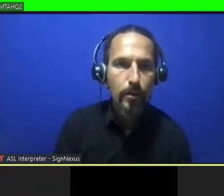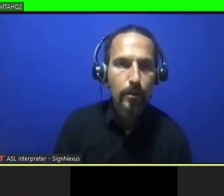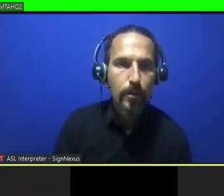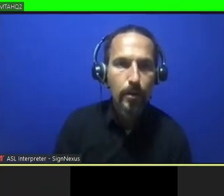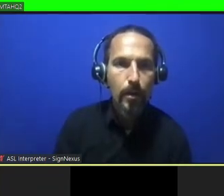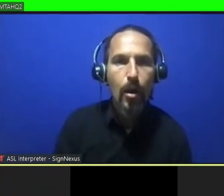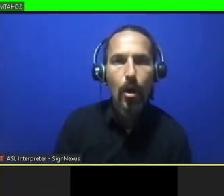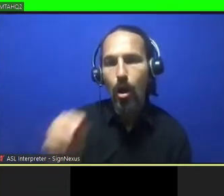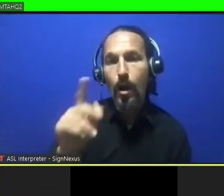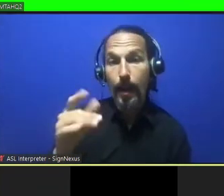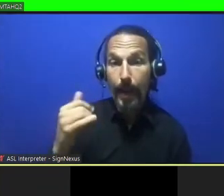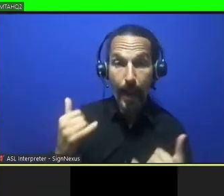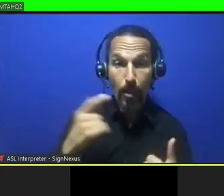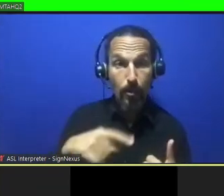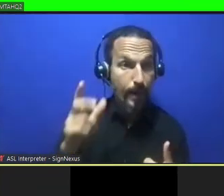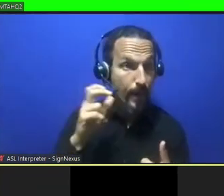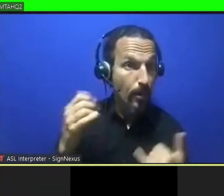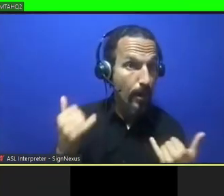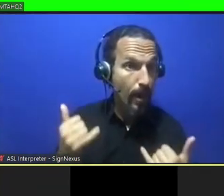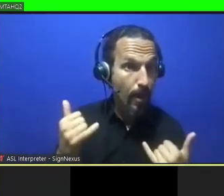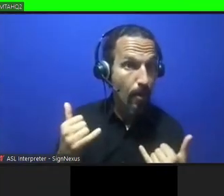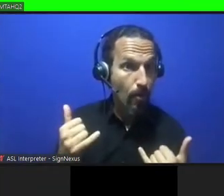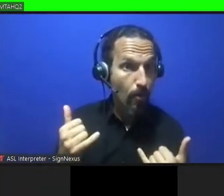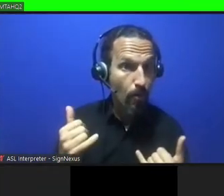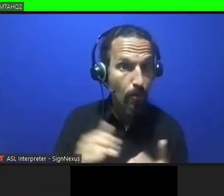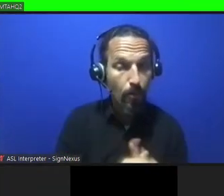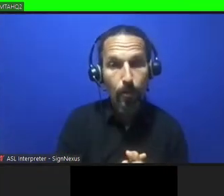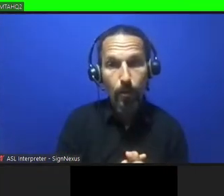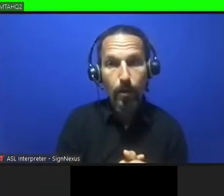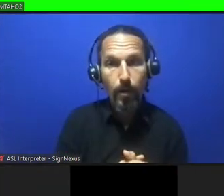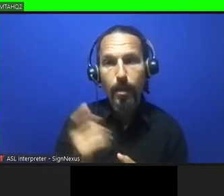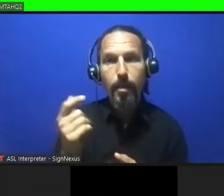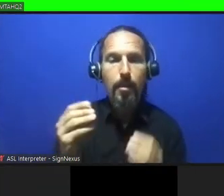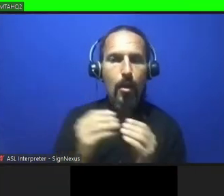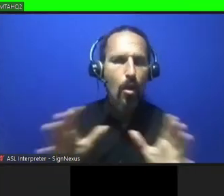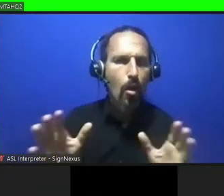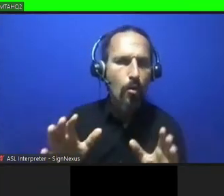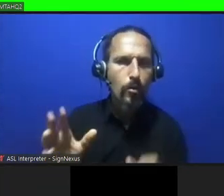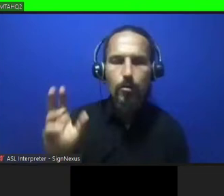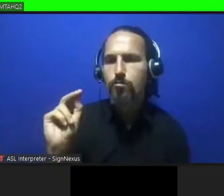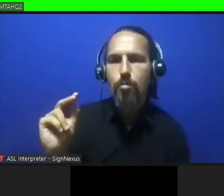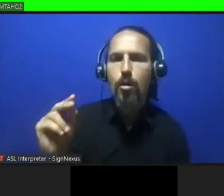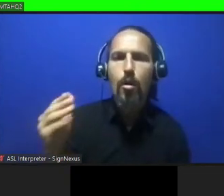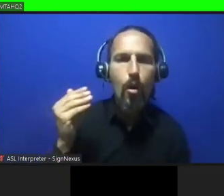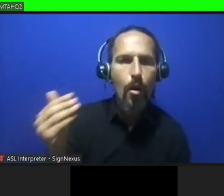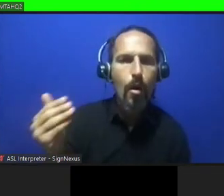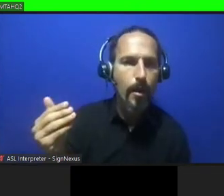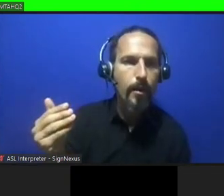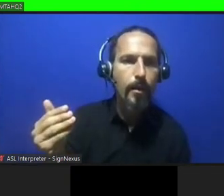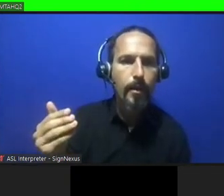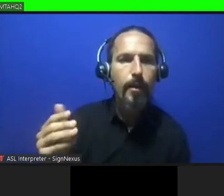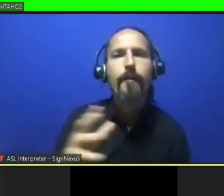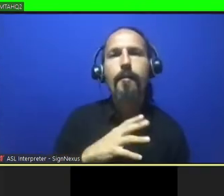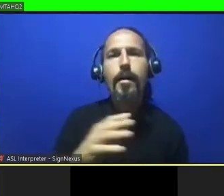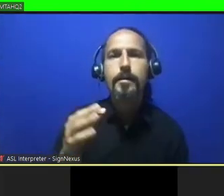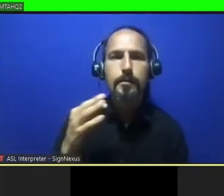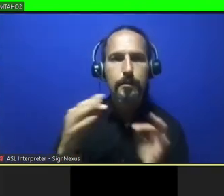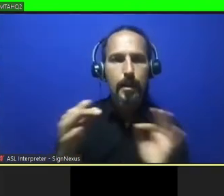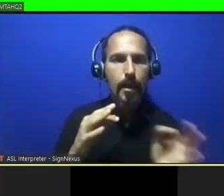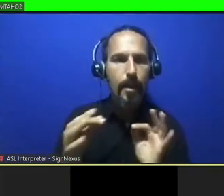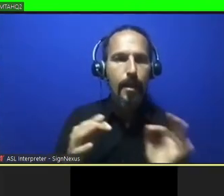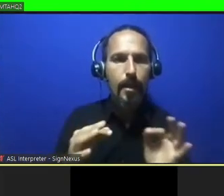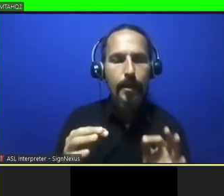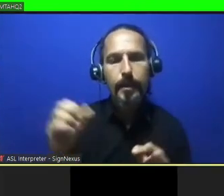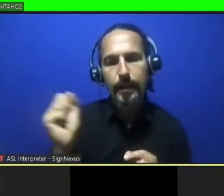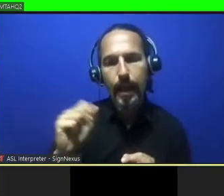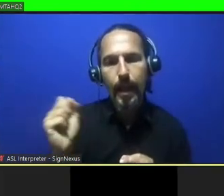okay how about now can you guys hear me now oh no i still kind of lost me or something yes go ahead okay so what i'm saying is yeah